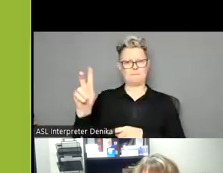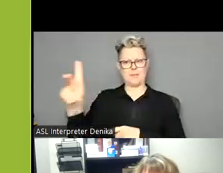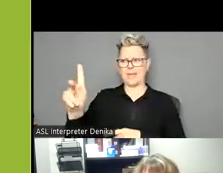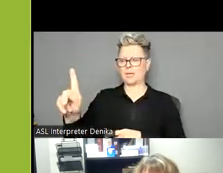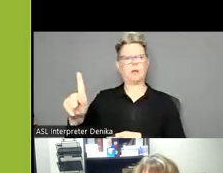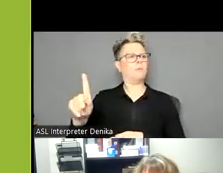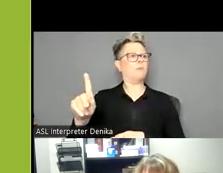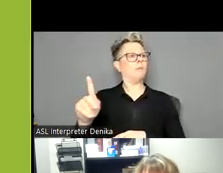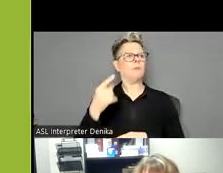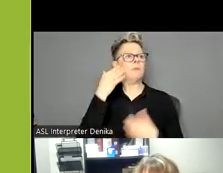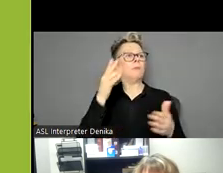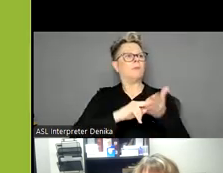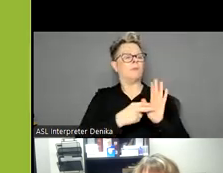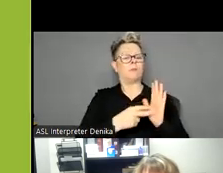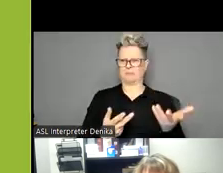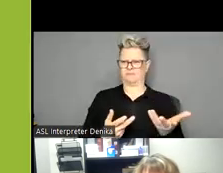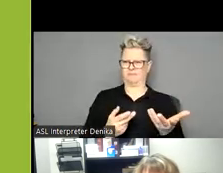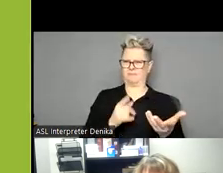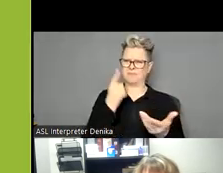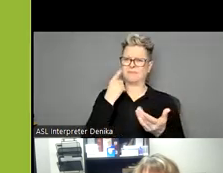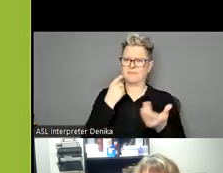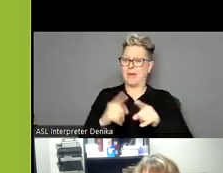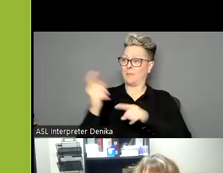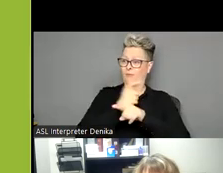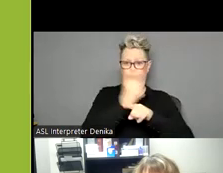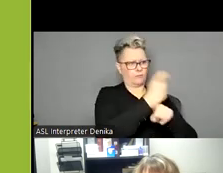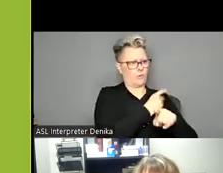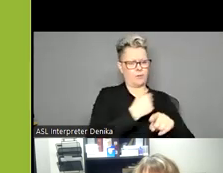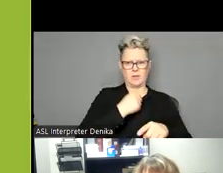from people on that topic, so that's why it's on my mind.